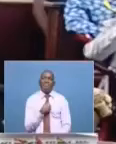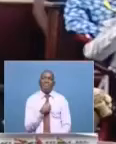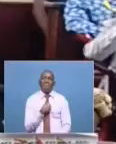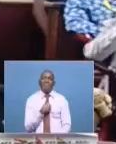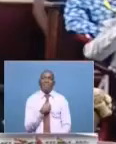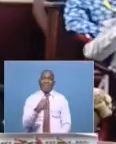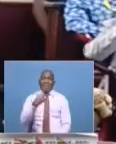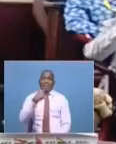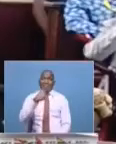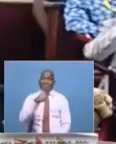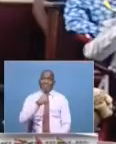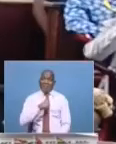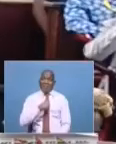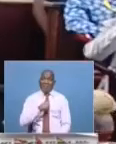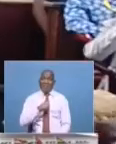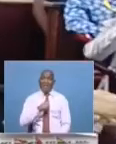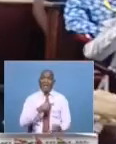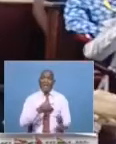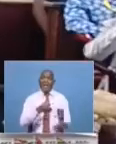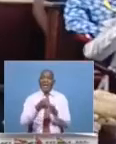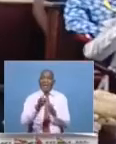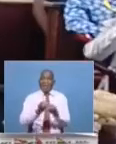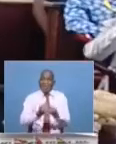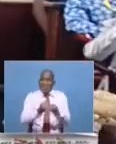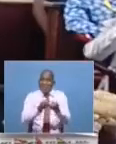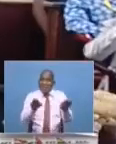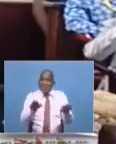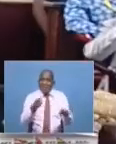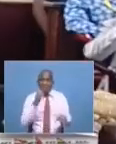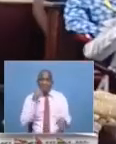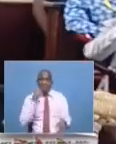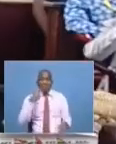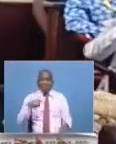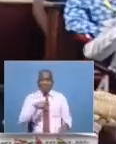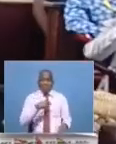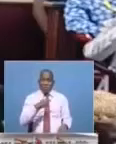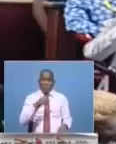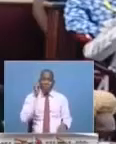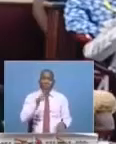I made clear that we were relying on an estoppel.